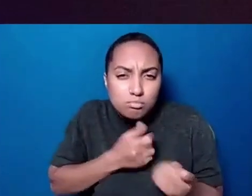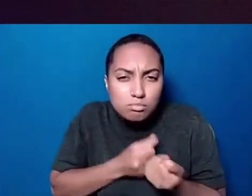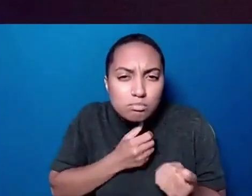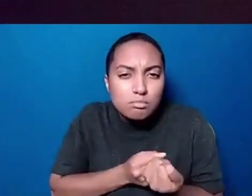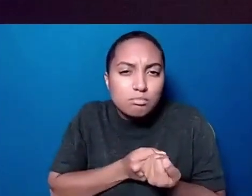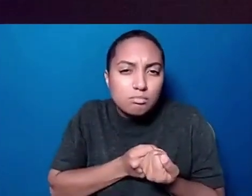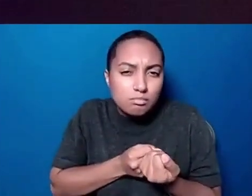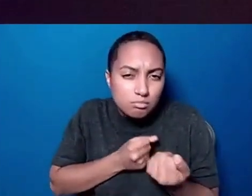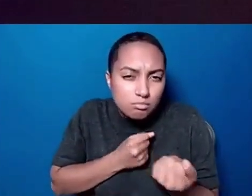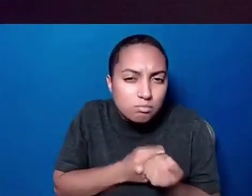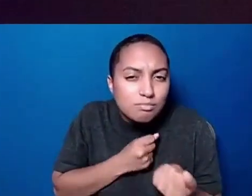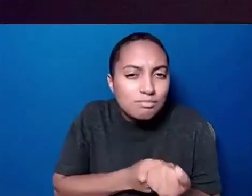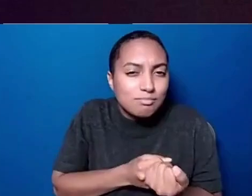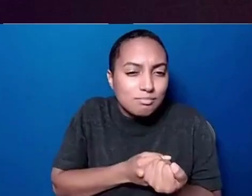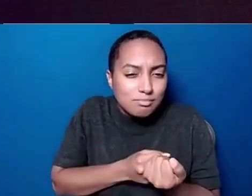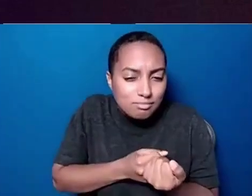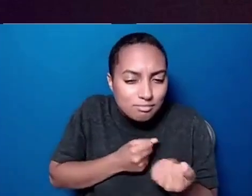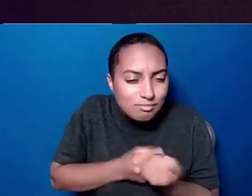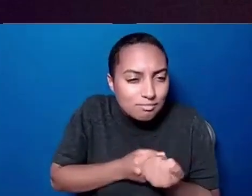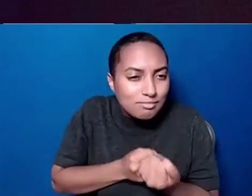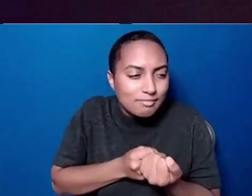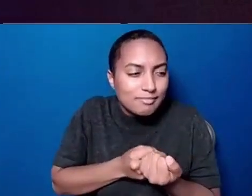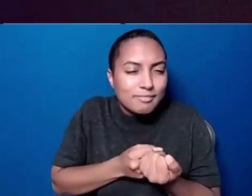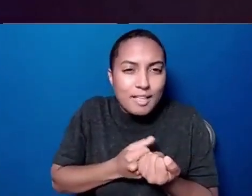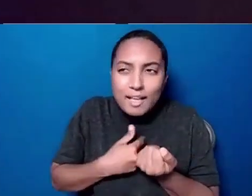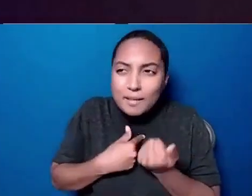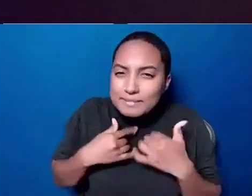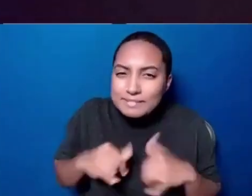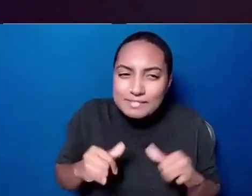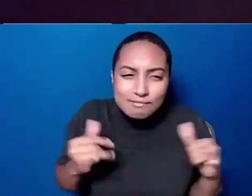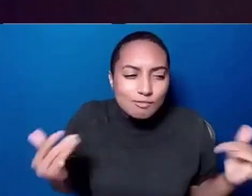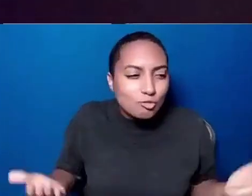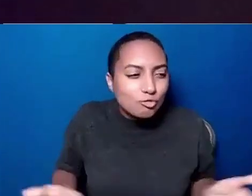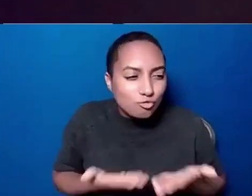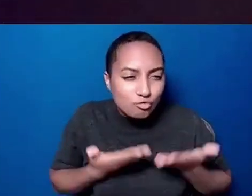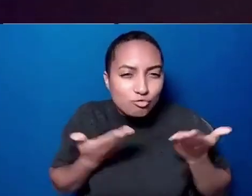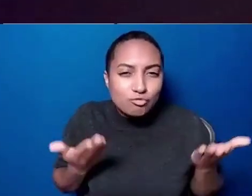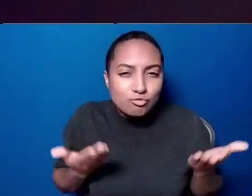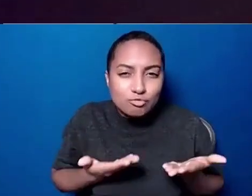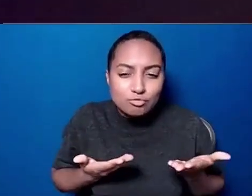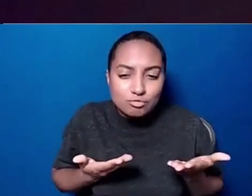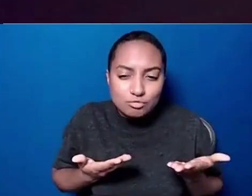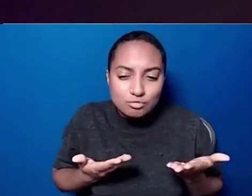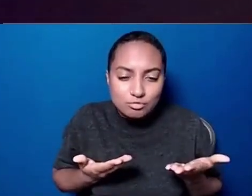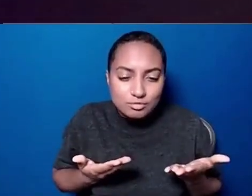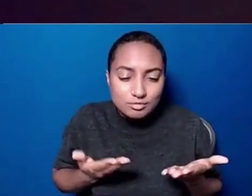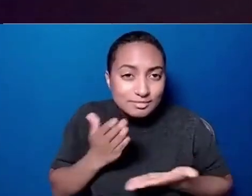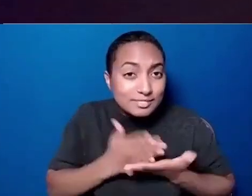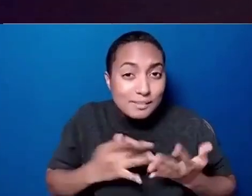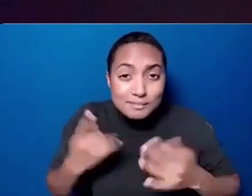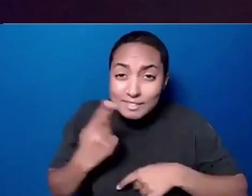here. Some days, that's what we've got.